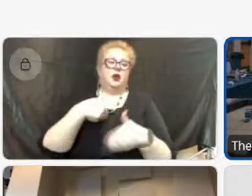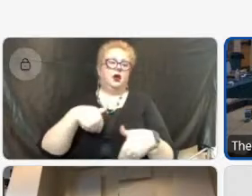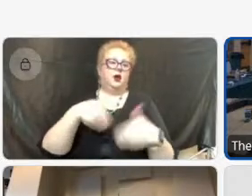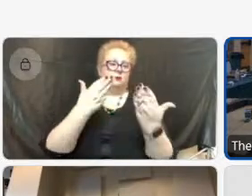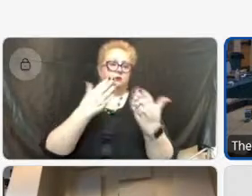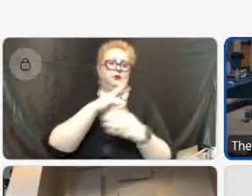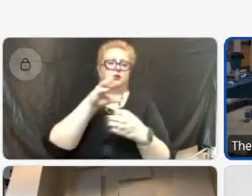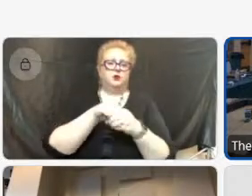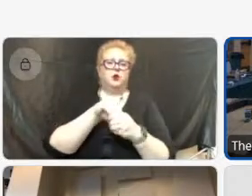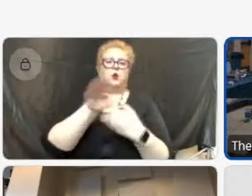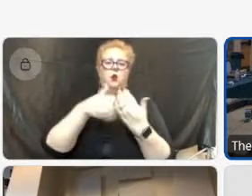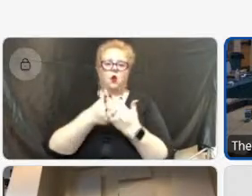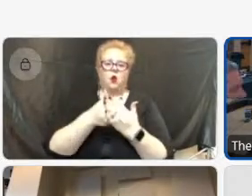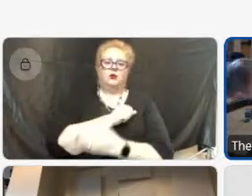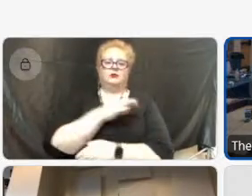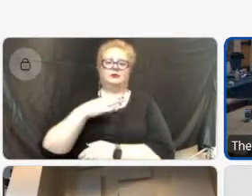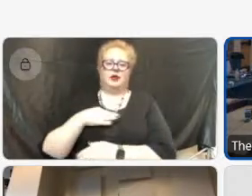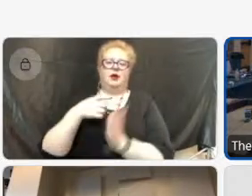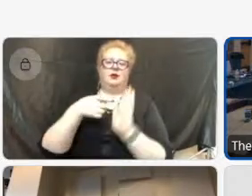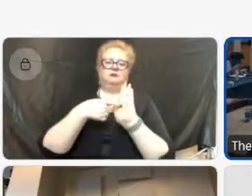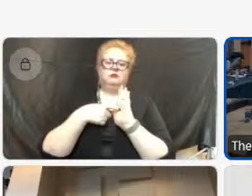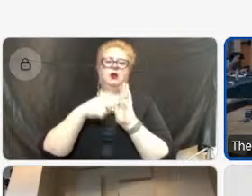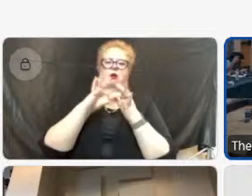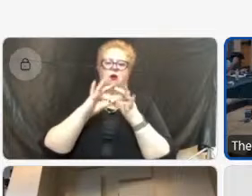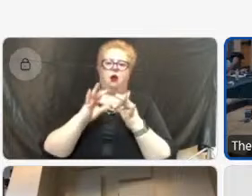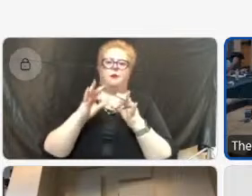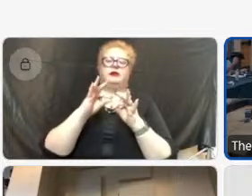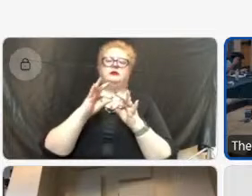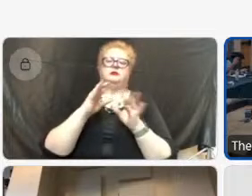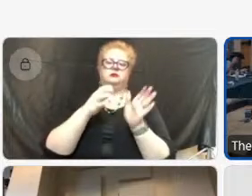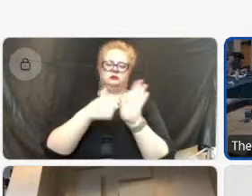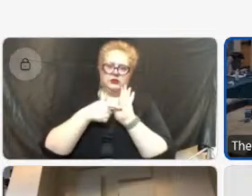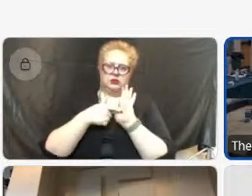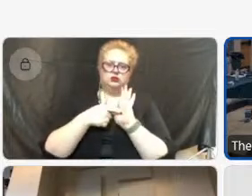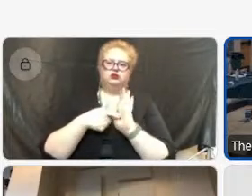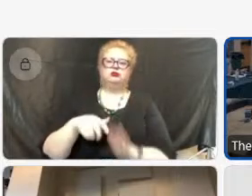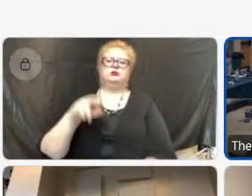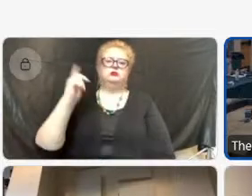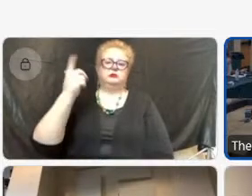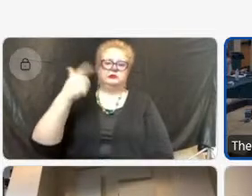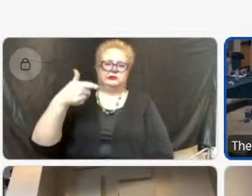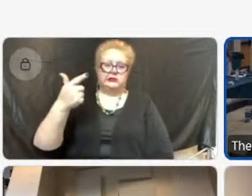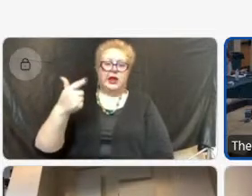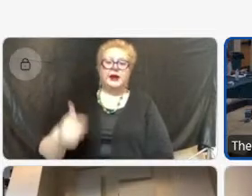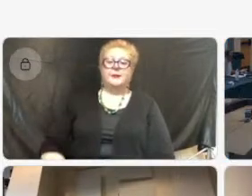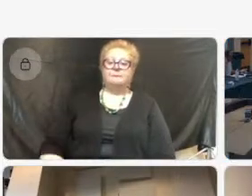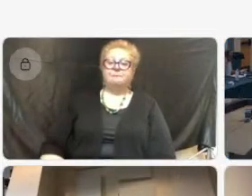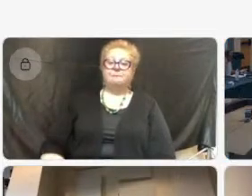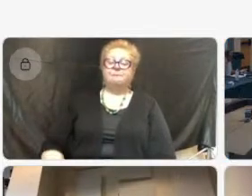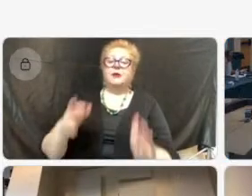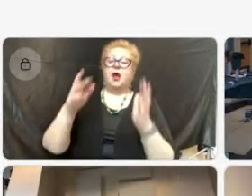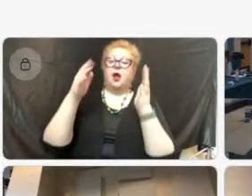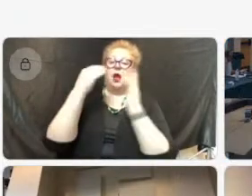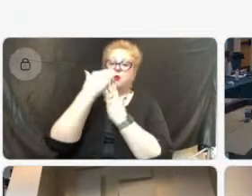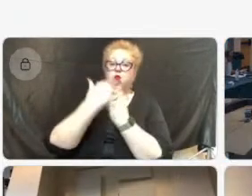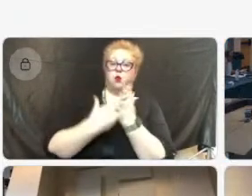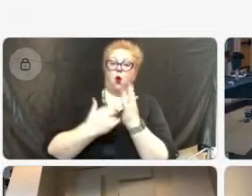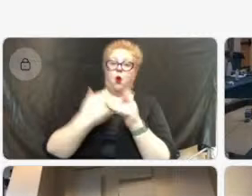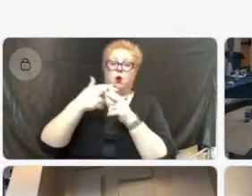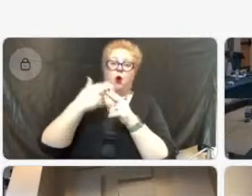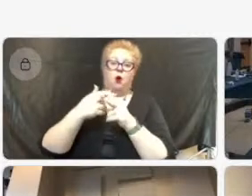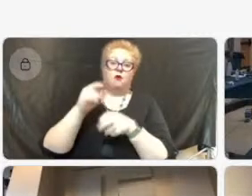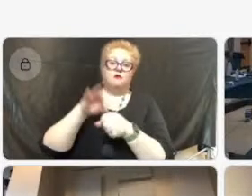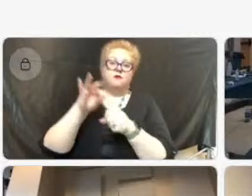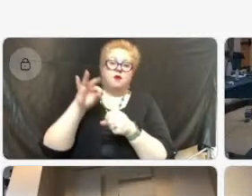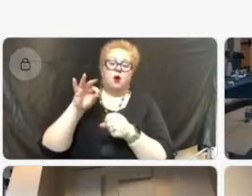all staff comments and conditions. Second. May we have a roll call vote, please? Roll